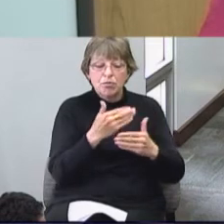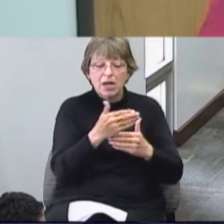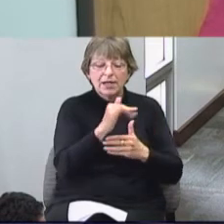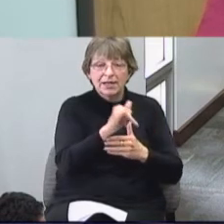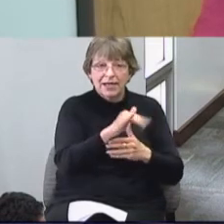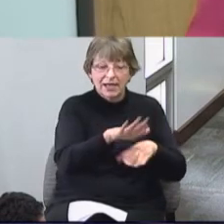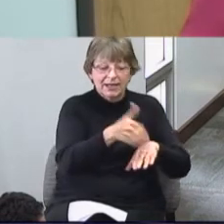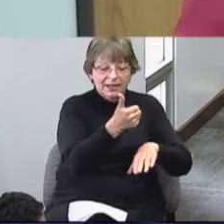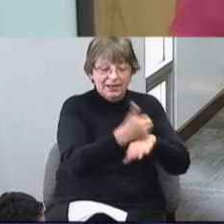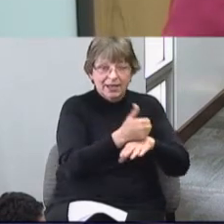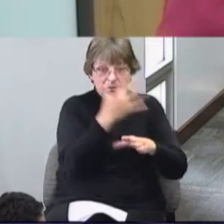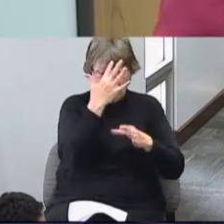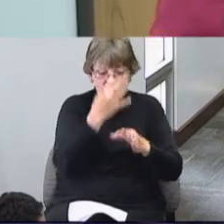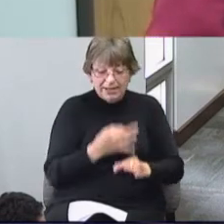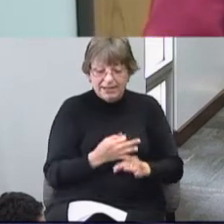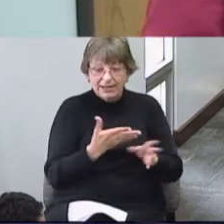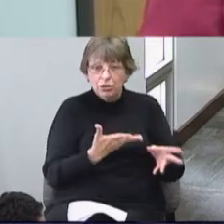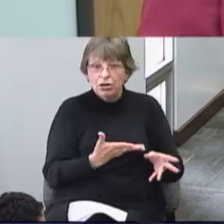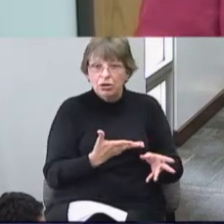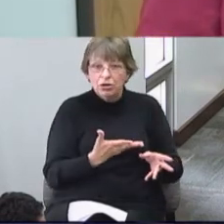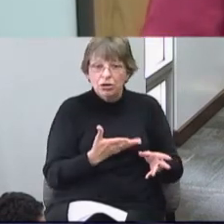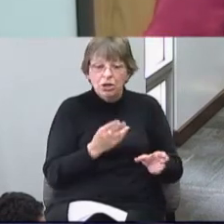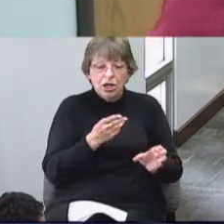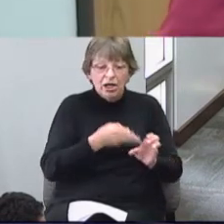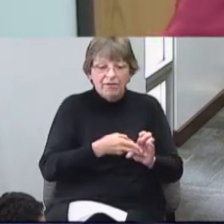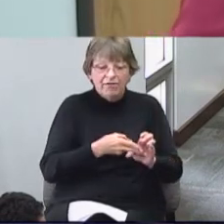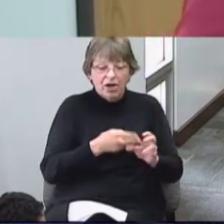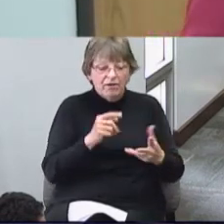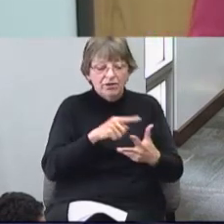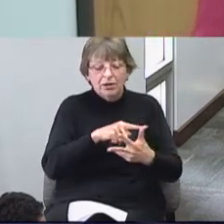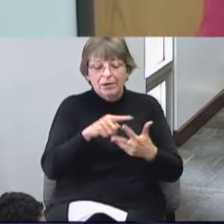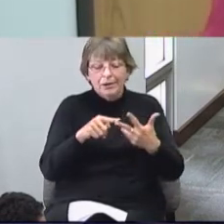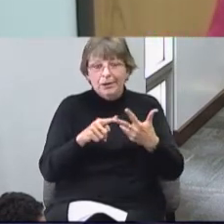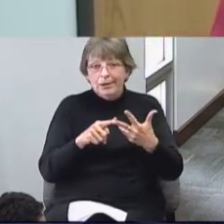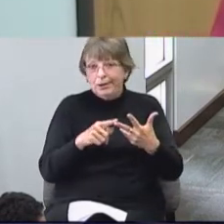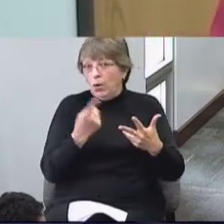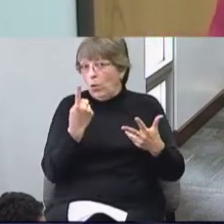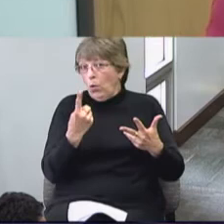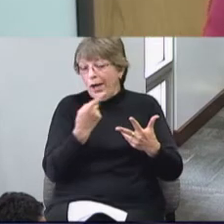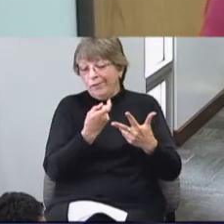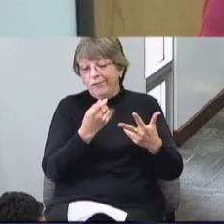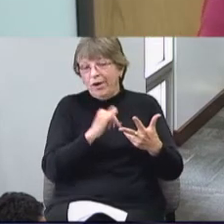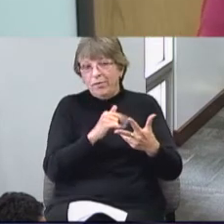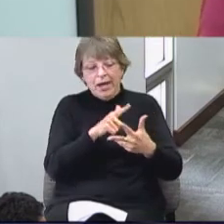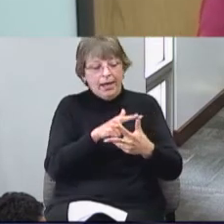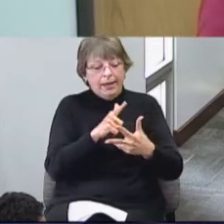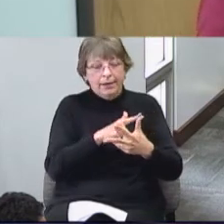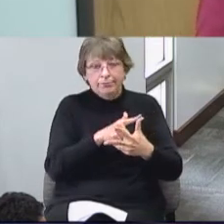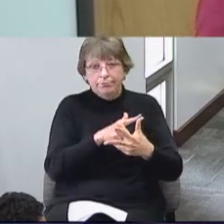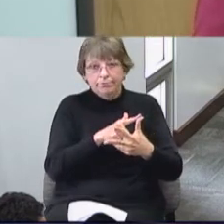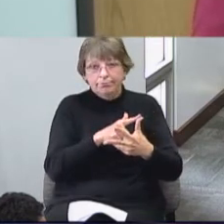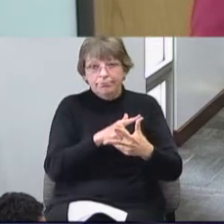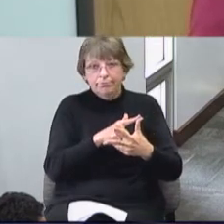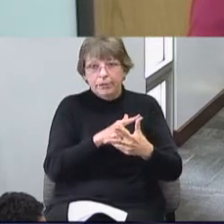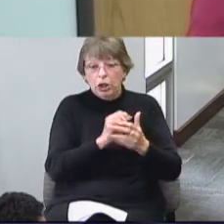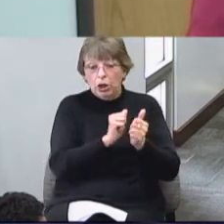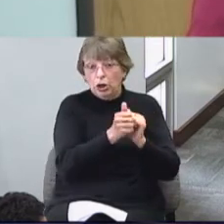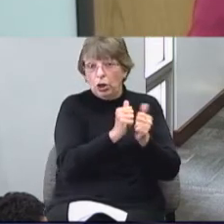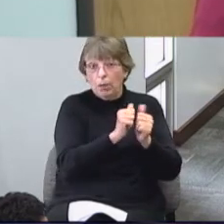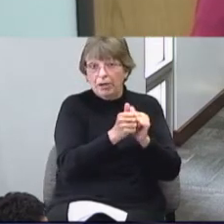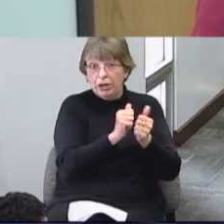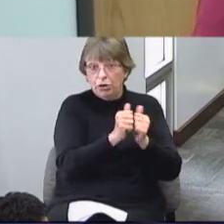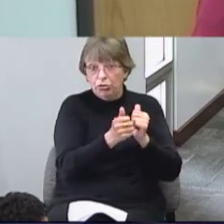set out in the ordinance involves one of three methods: open competition,